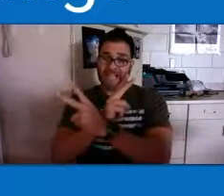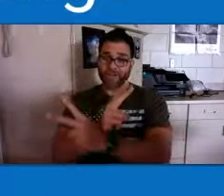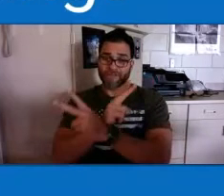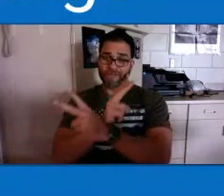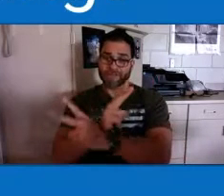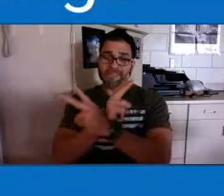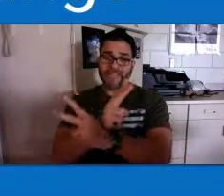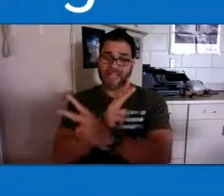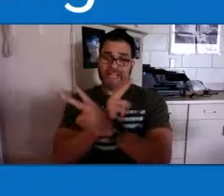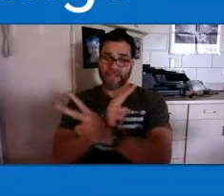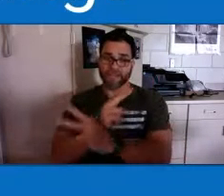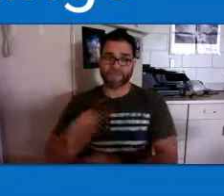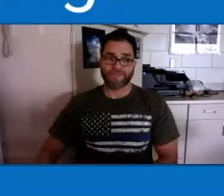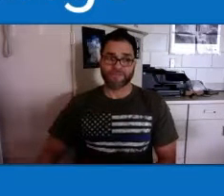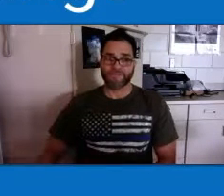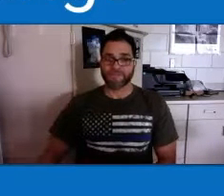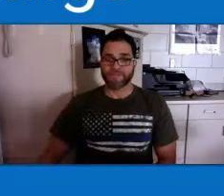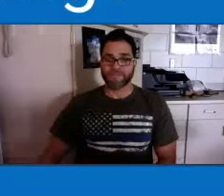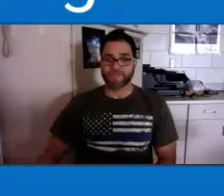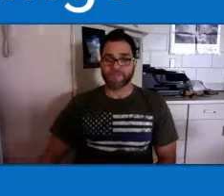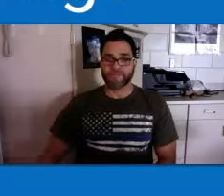Take care, take care.